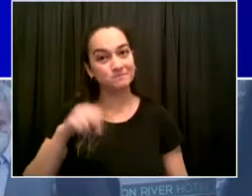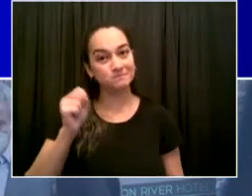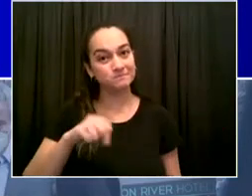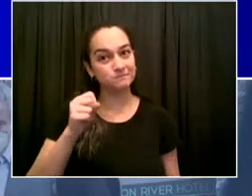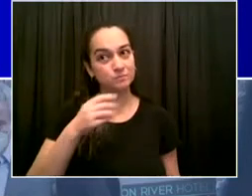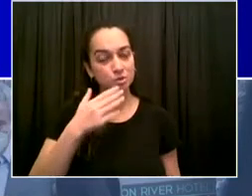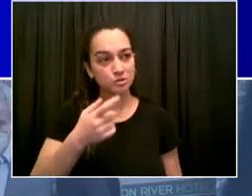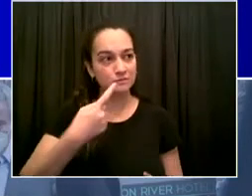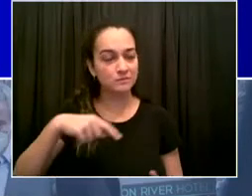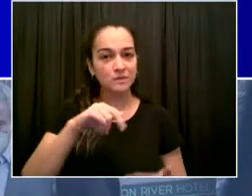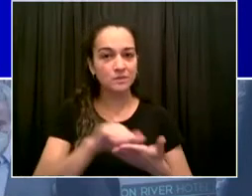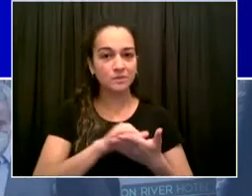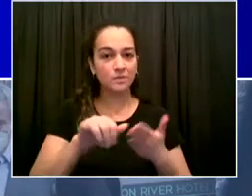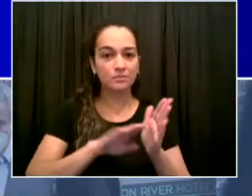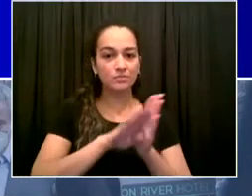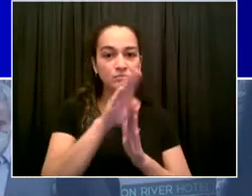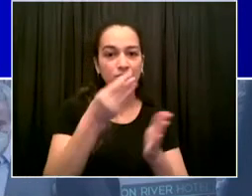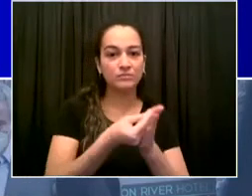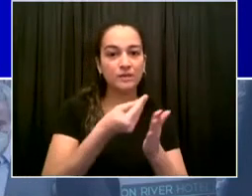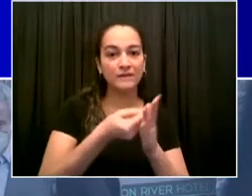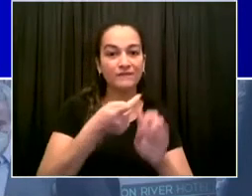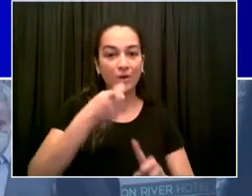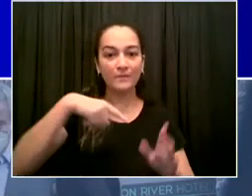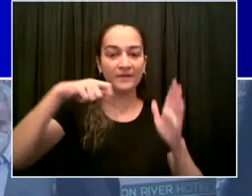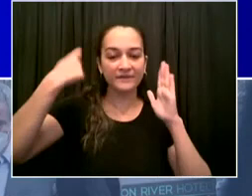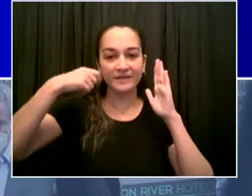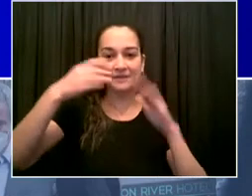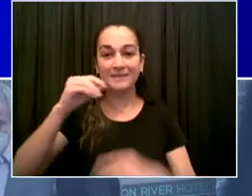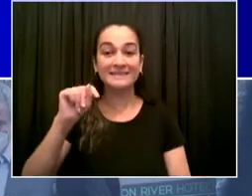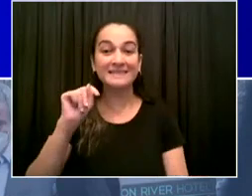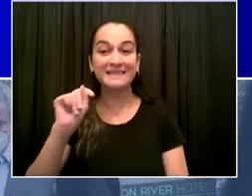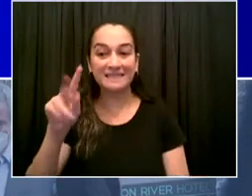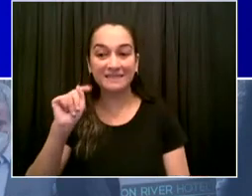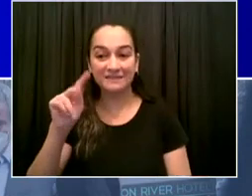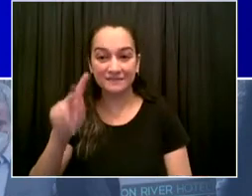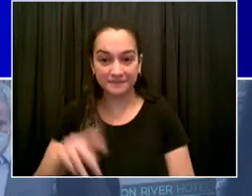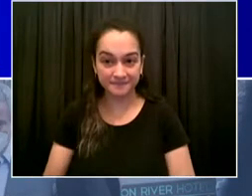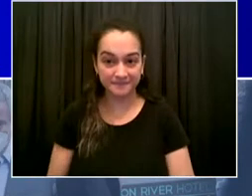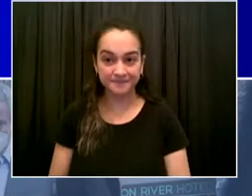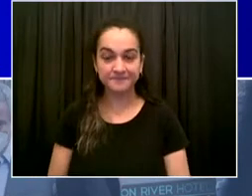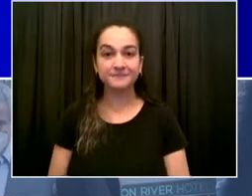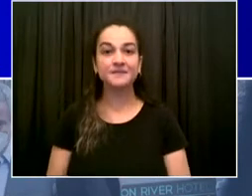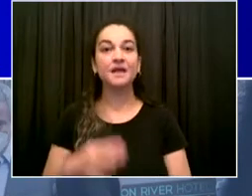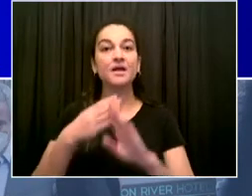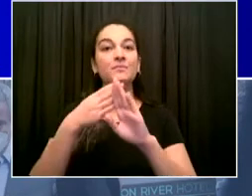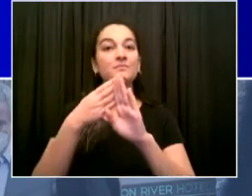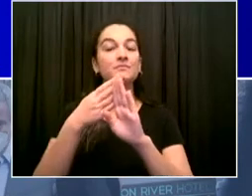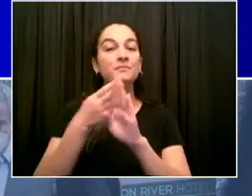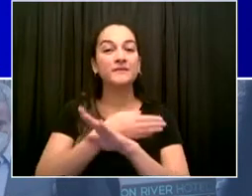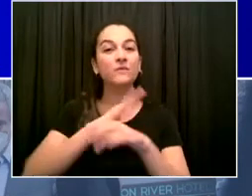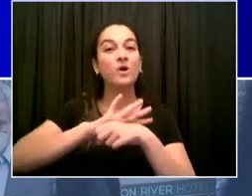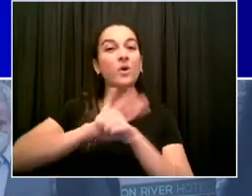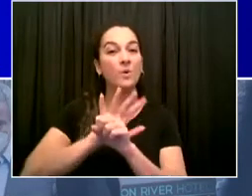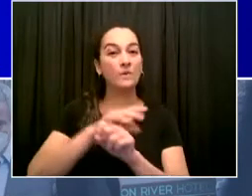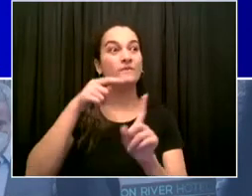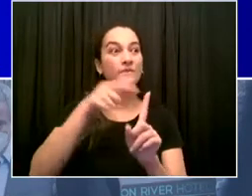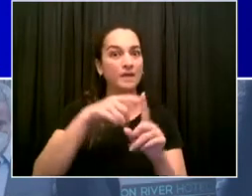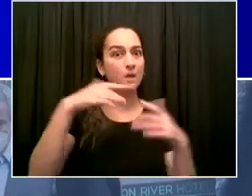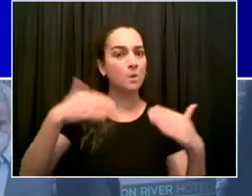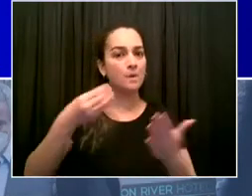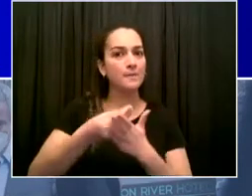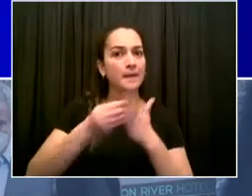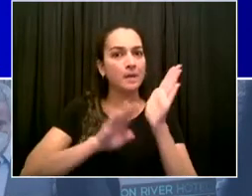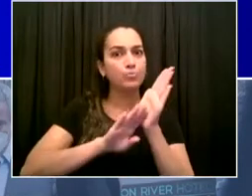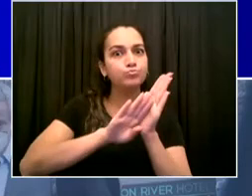industry suffered, and then we saw some great efforts over the last years to bring this industry to its fullest